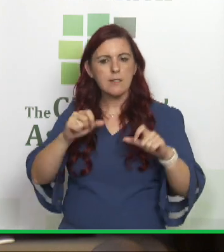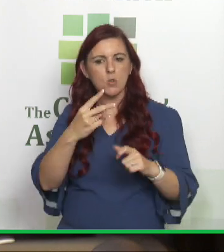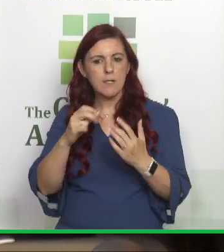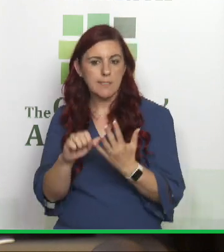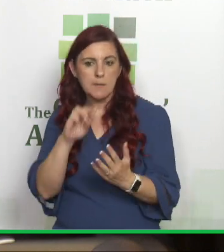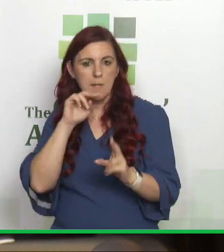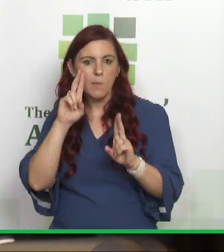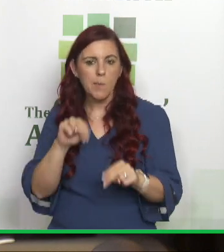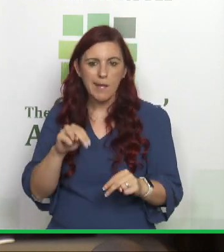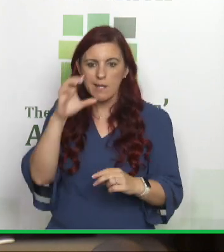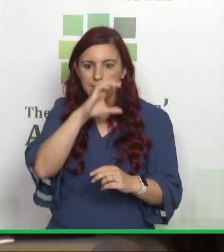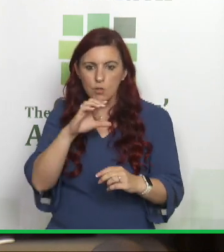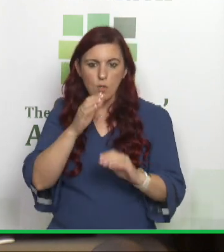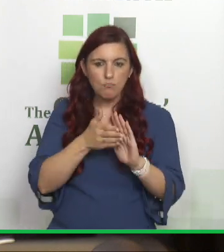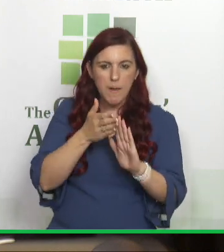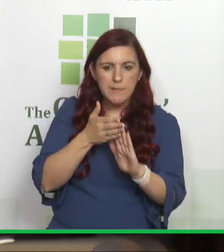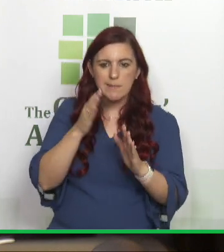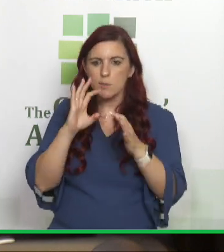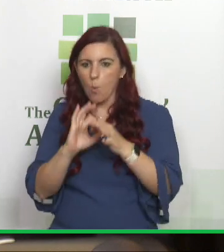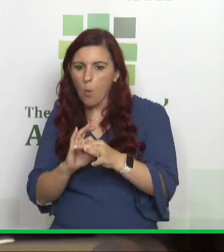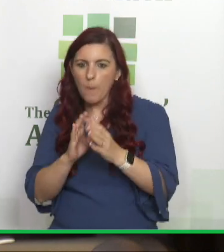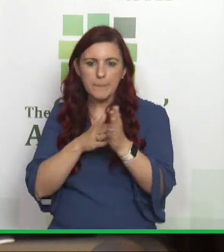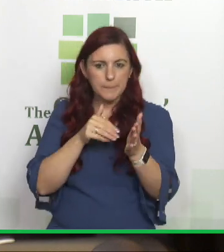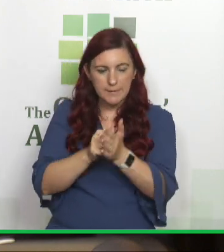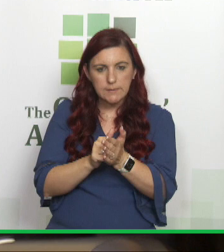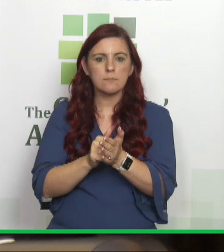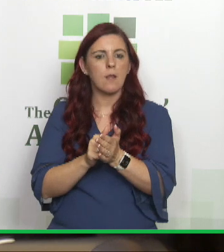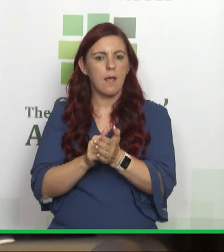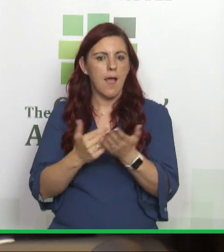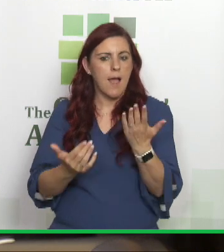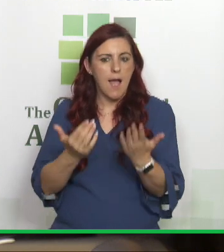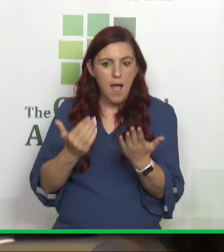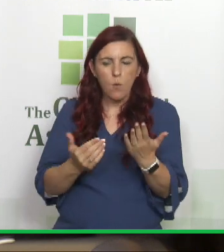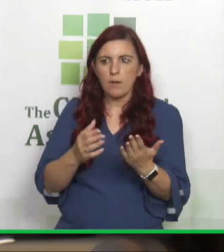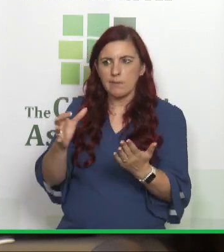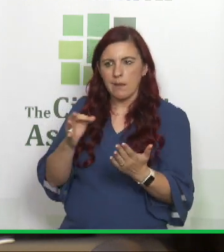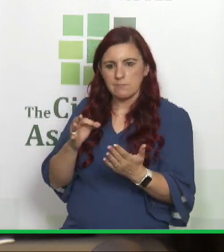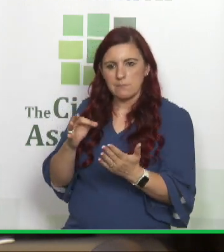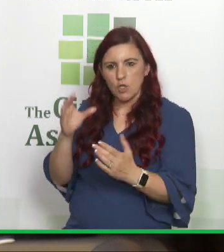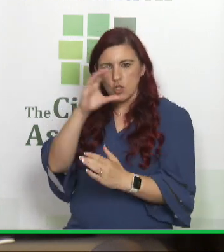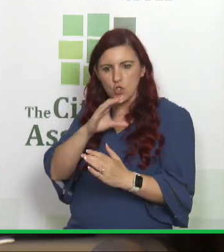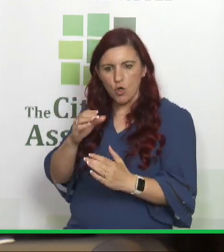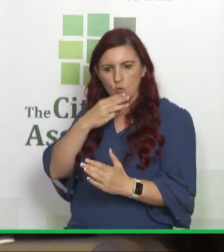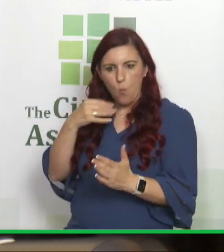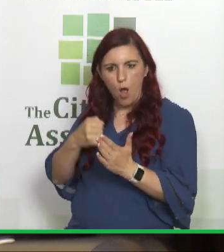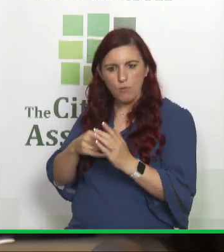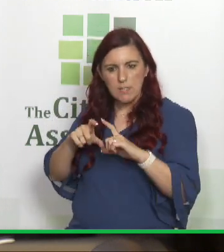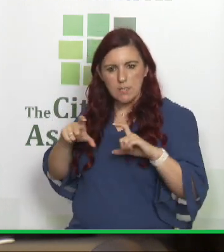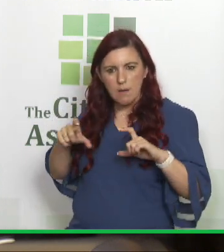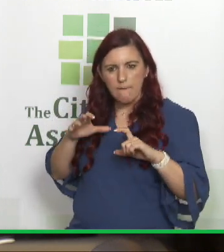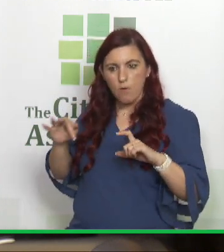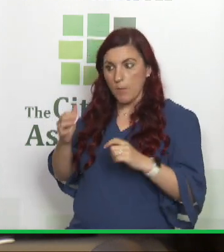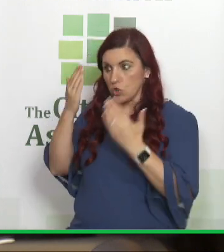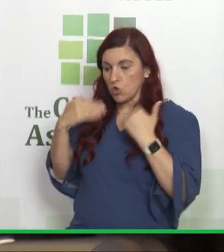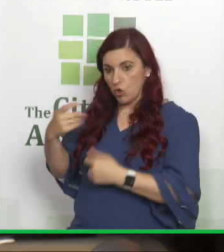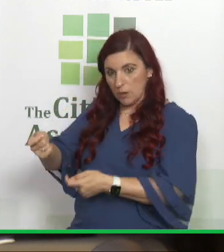premises, homes or businesses, for example. To do this, we must obtain a search warrant, usually from a judge. We must,